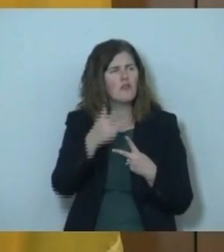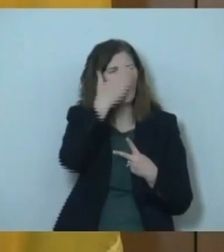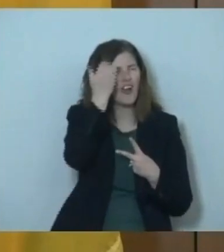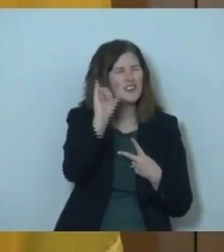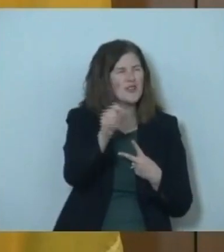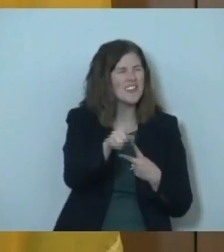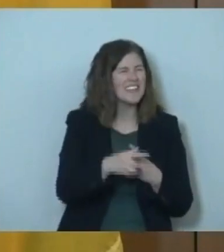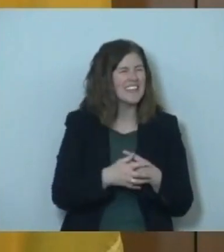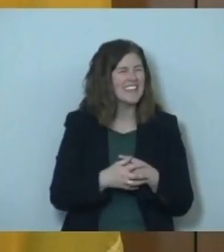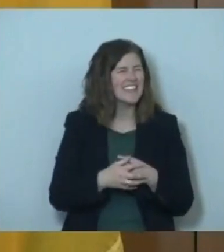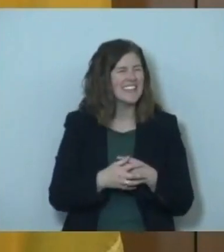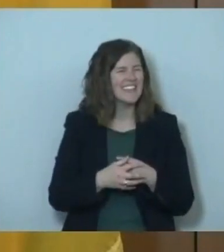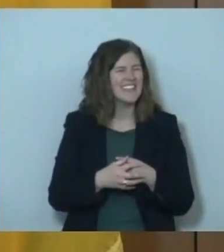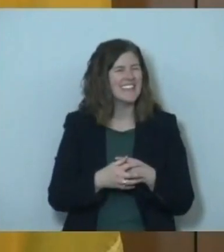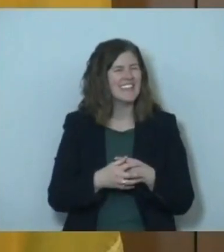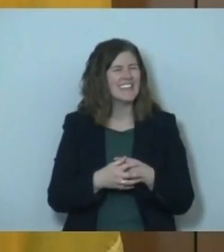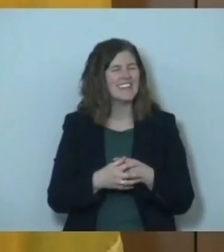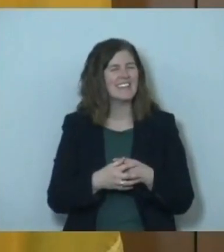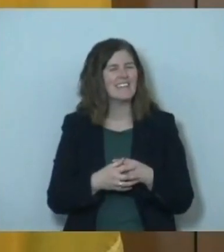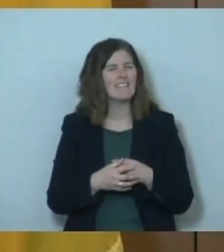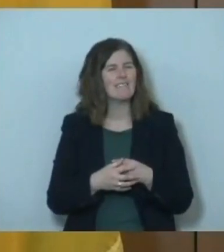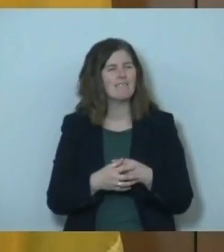too.